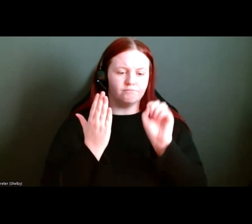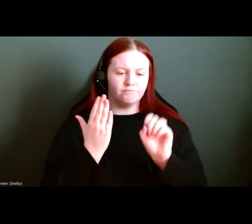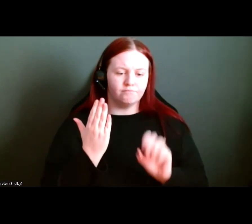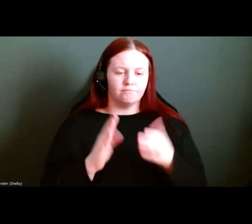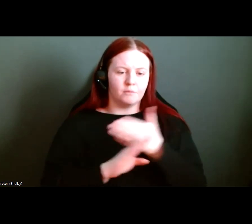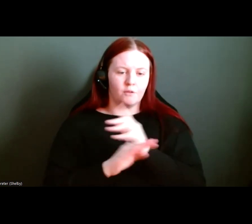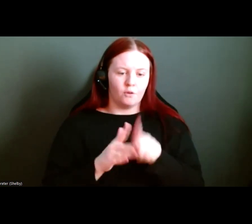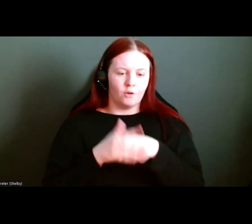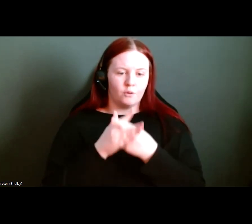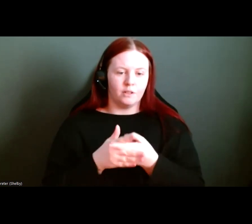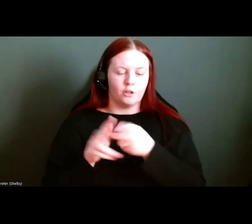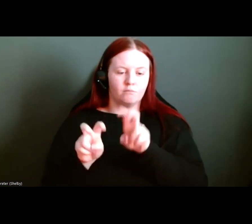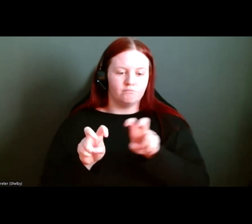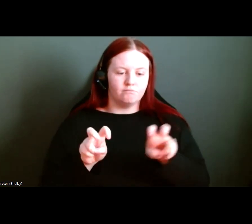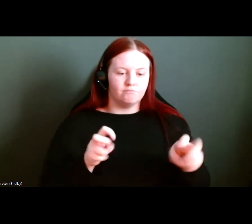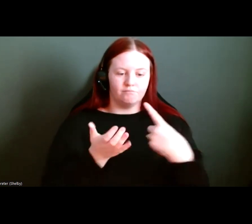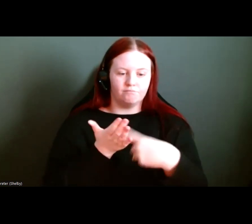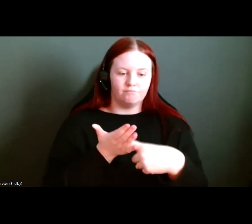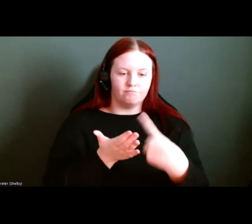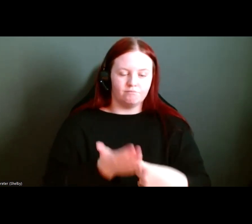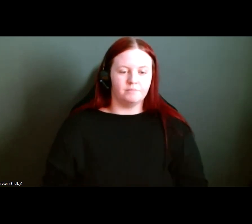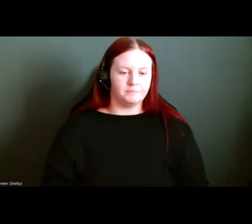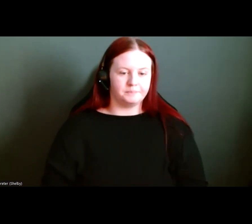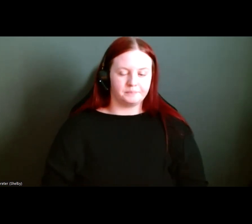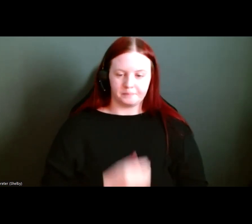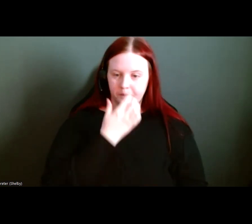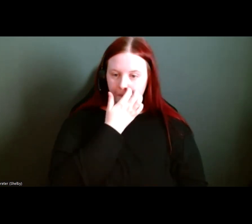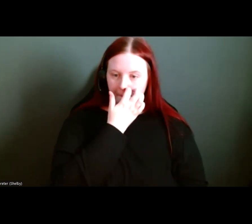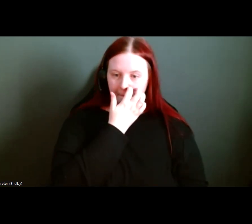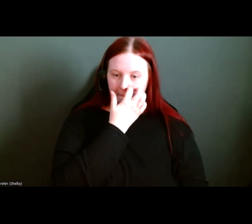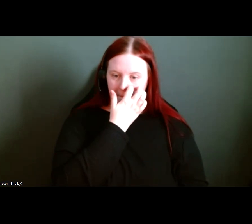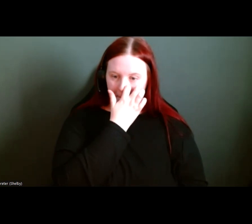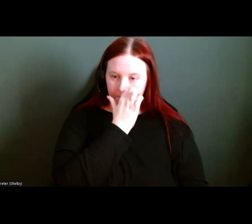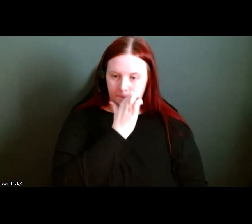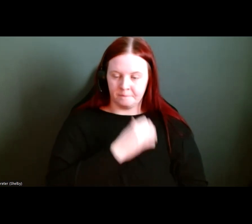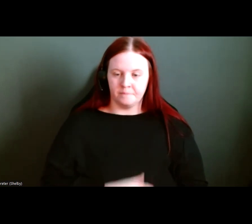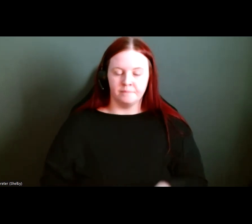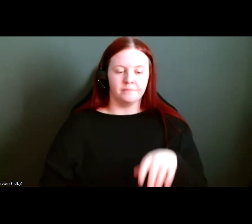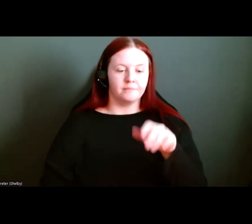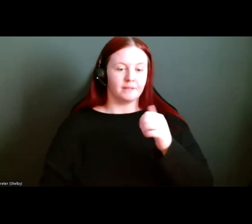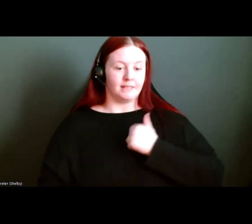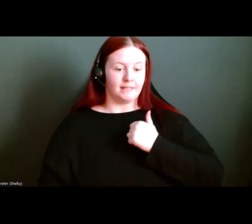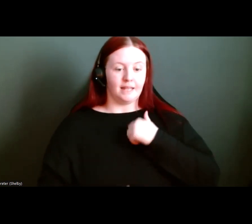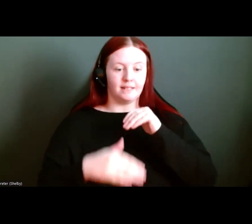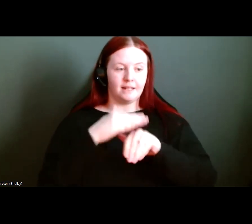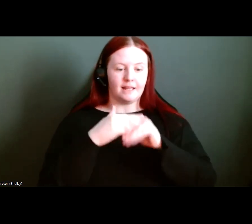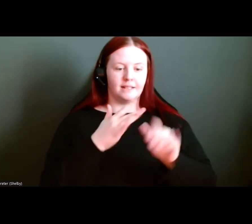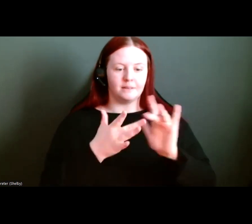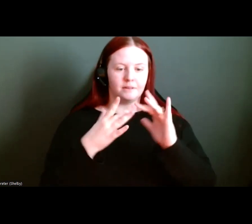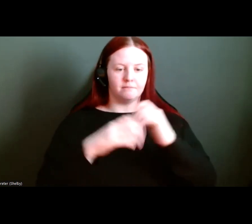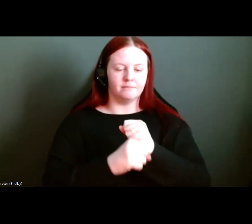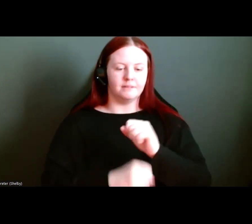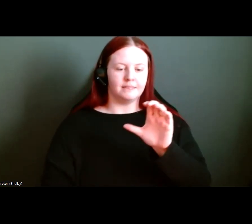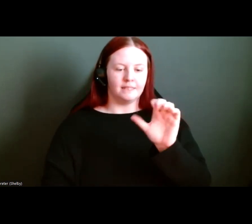we begin our panel discussion. The Canadian Accessibility Network is a national collaboration under